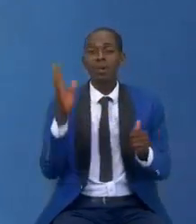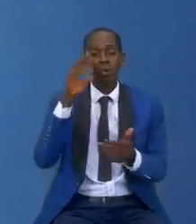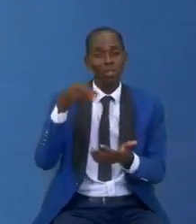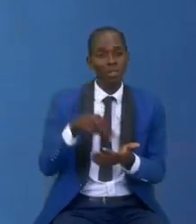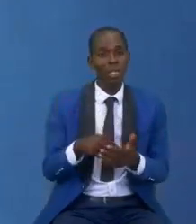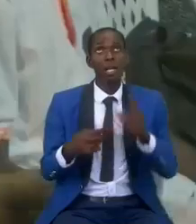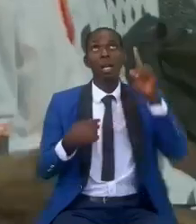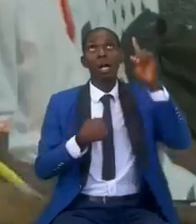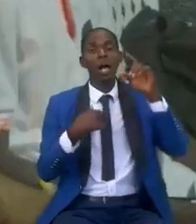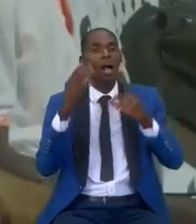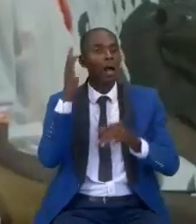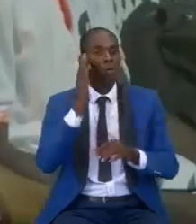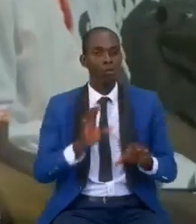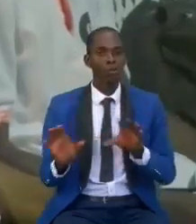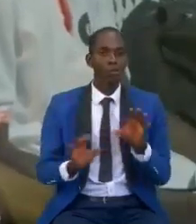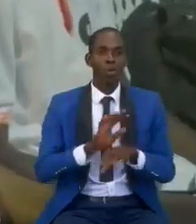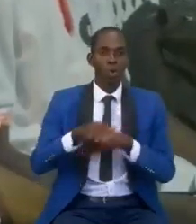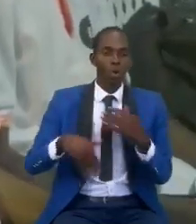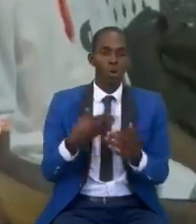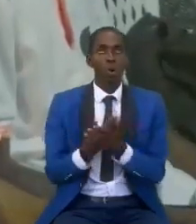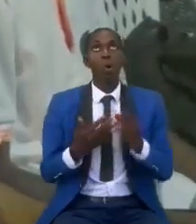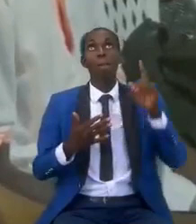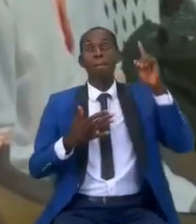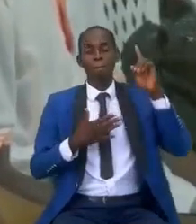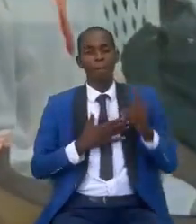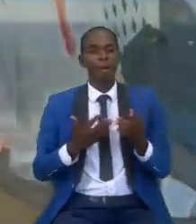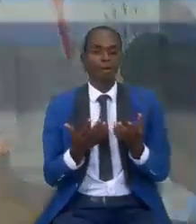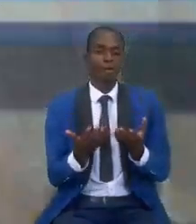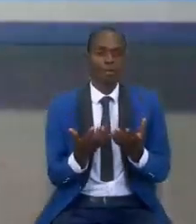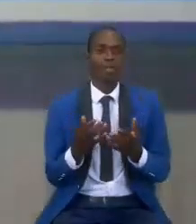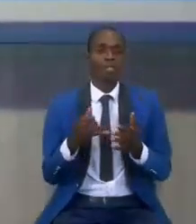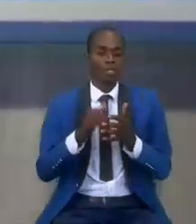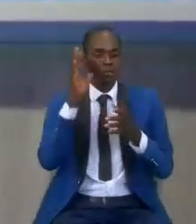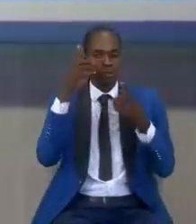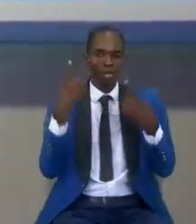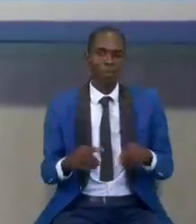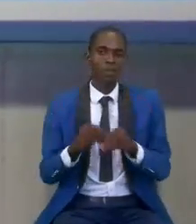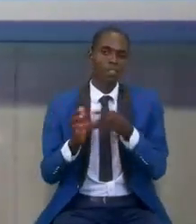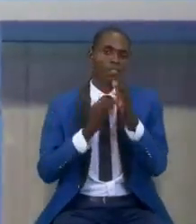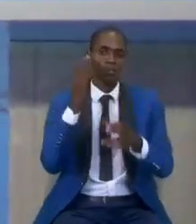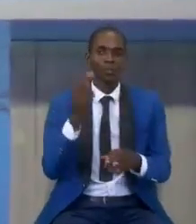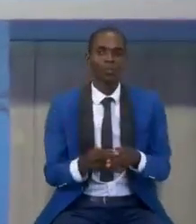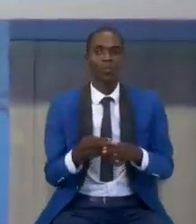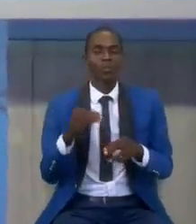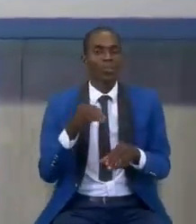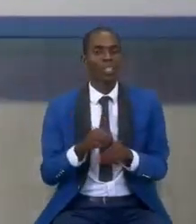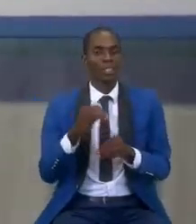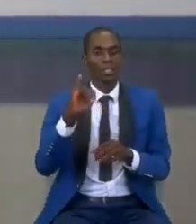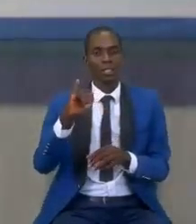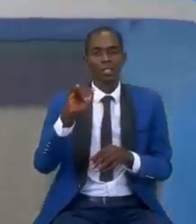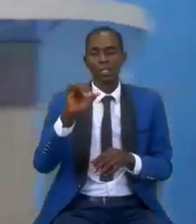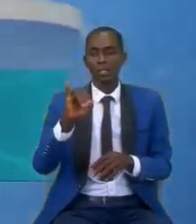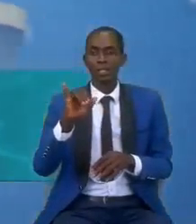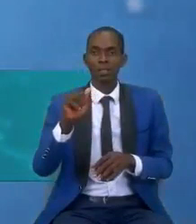happen in Jesus' name. Isaiah chapter 25, and we're looking at verse 9. Isaiah